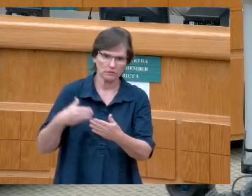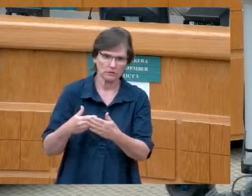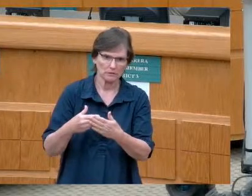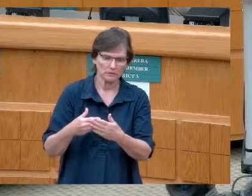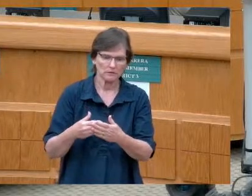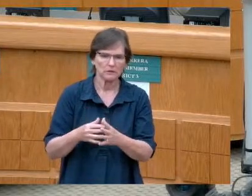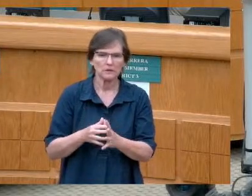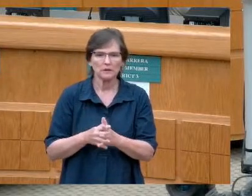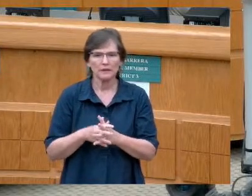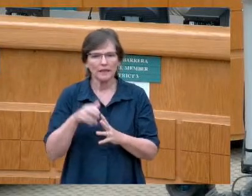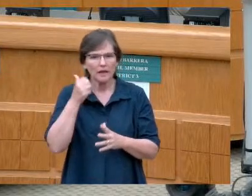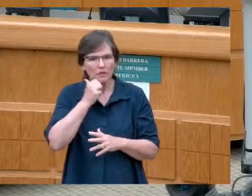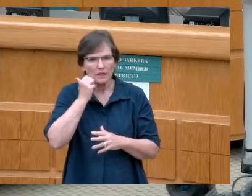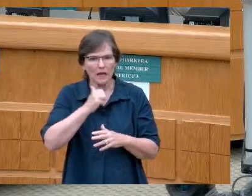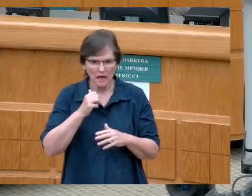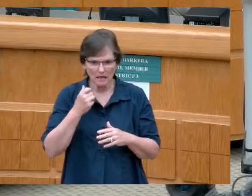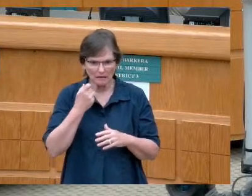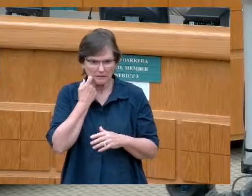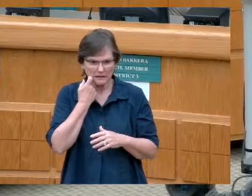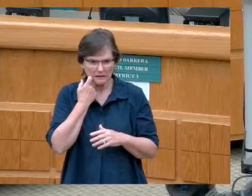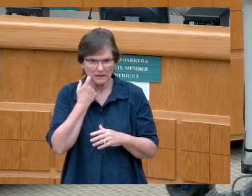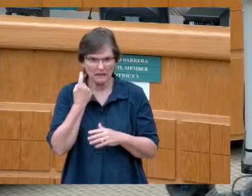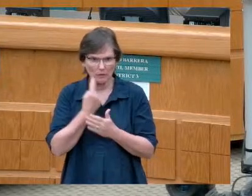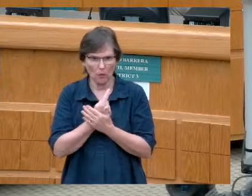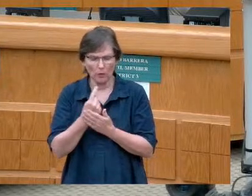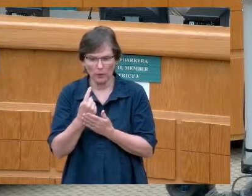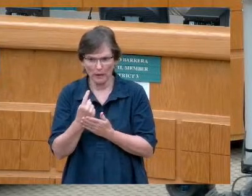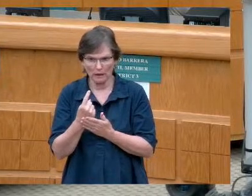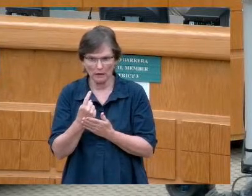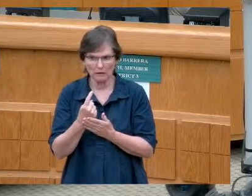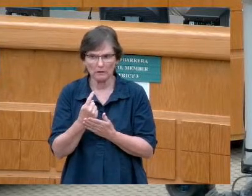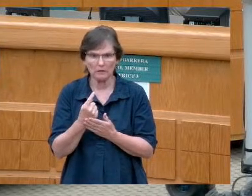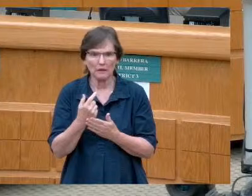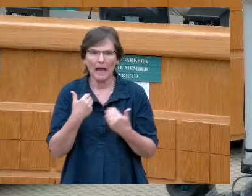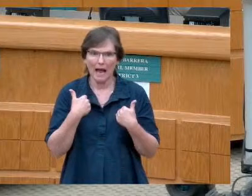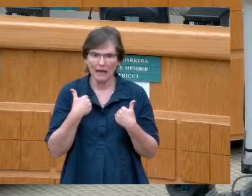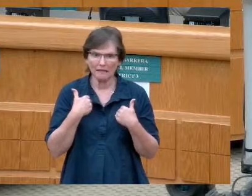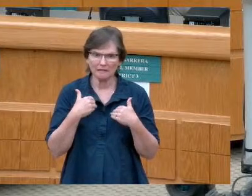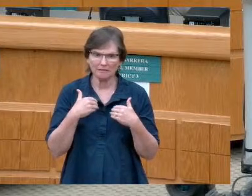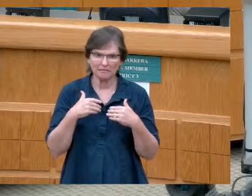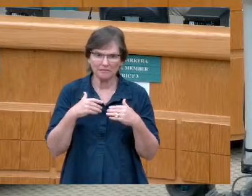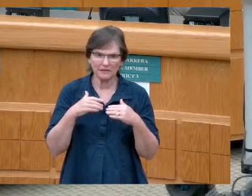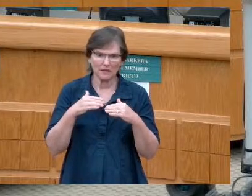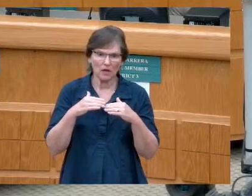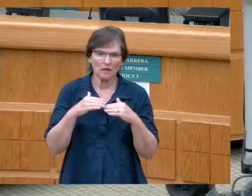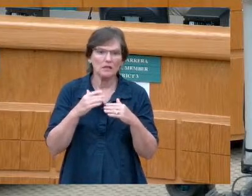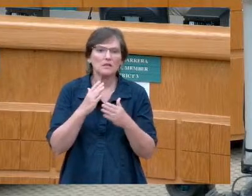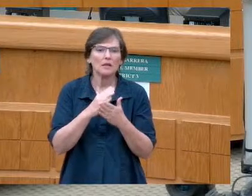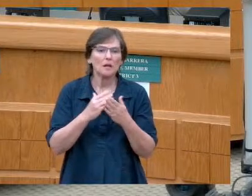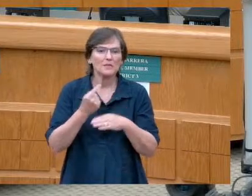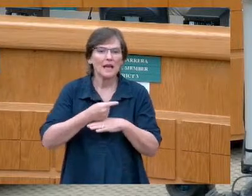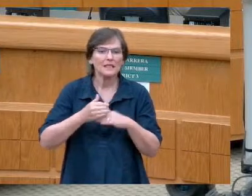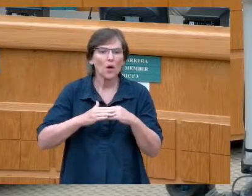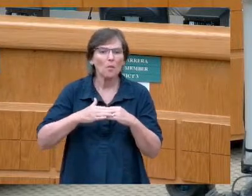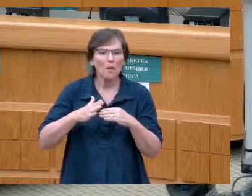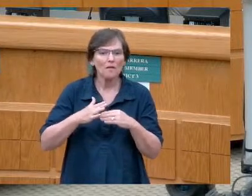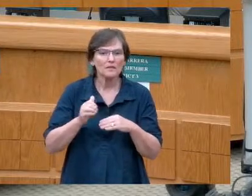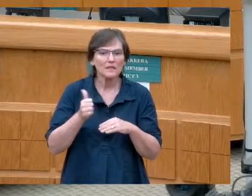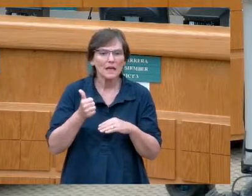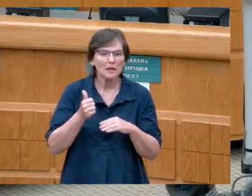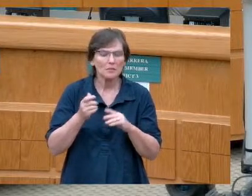and 9s and 8s, and a few numbers higher than 10. So we need that trend